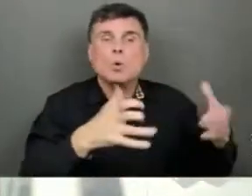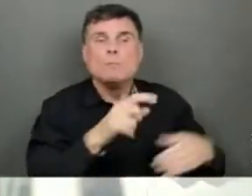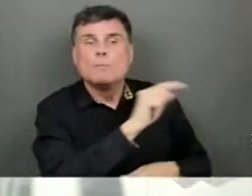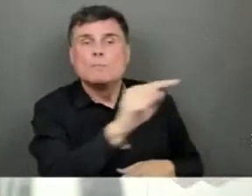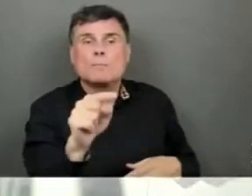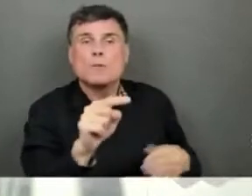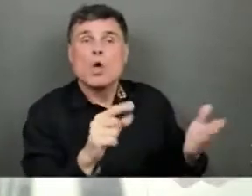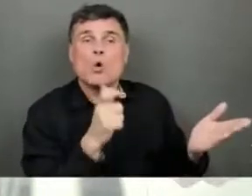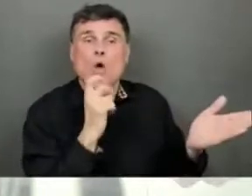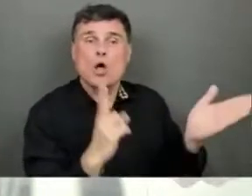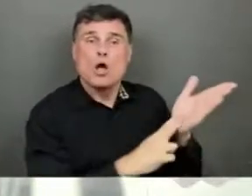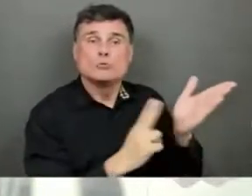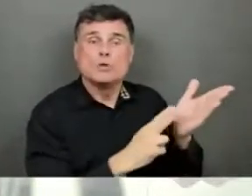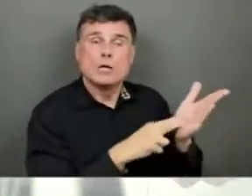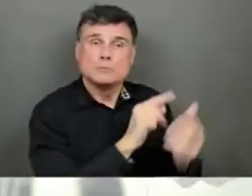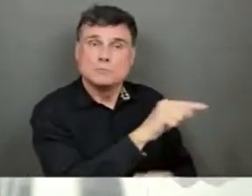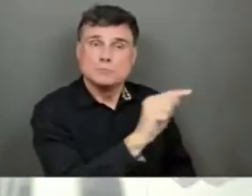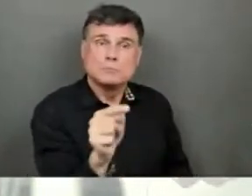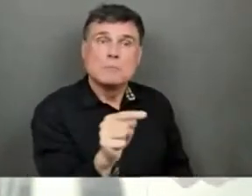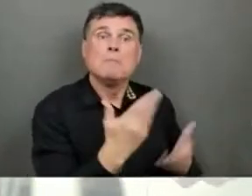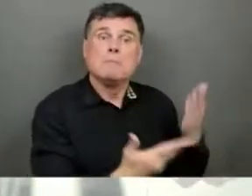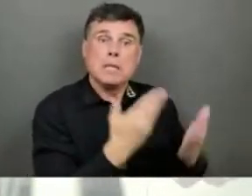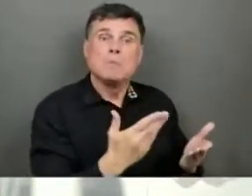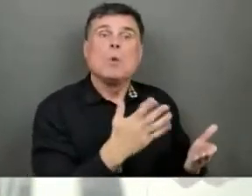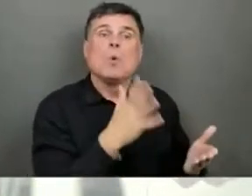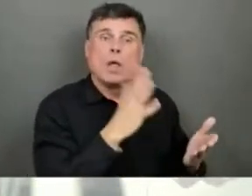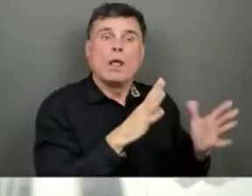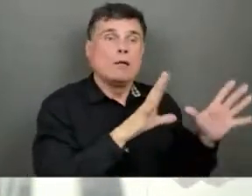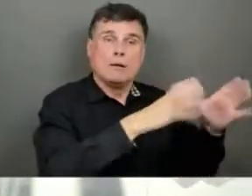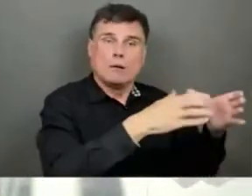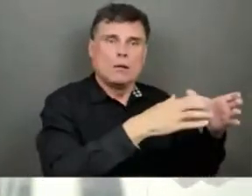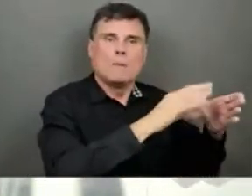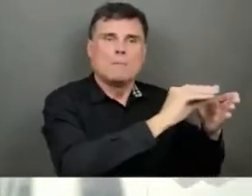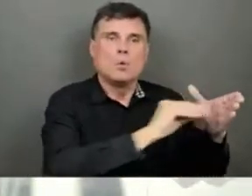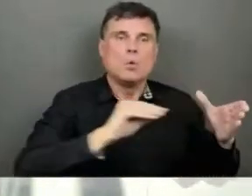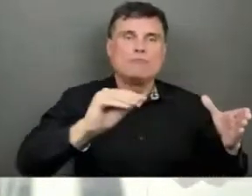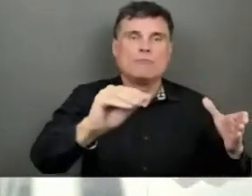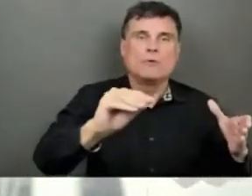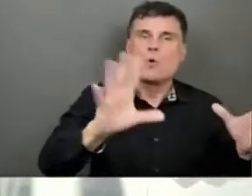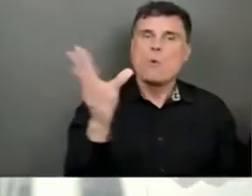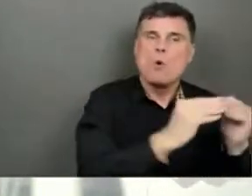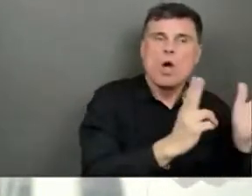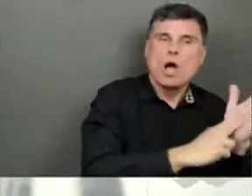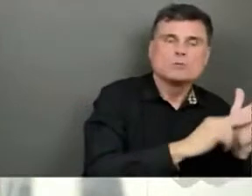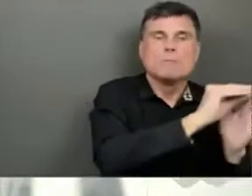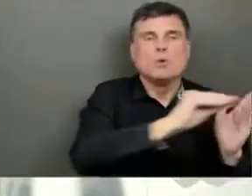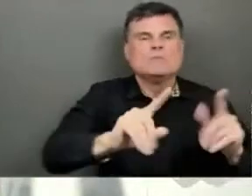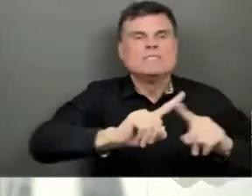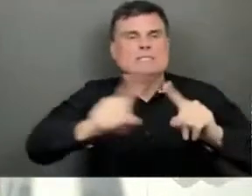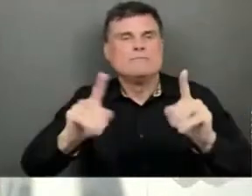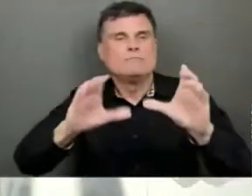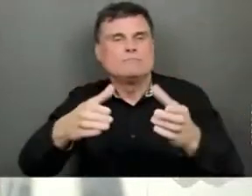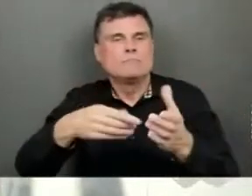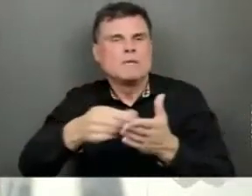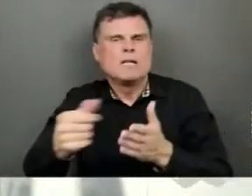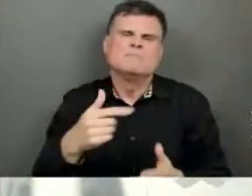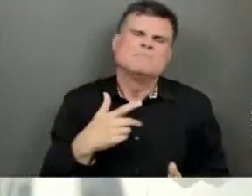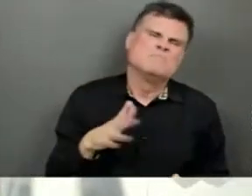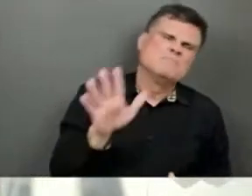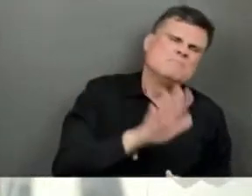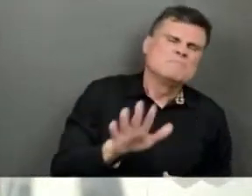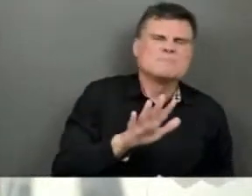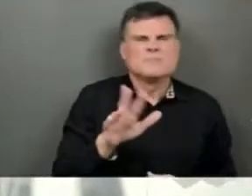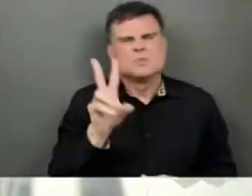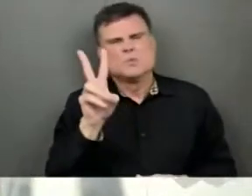in the coming months. So it hasn't stopped going up. I think it was about 2,141 today, and I expect that number to continue